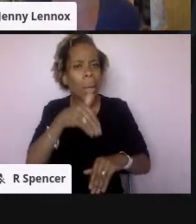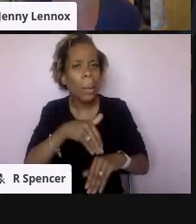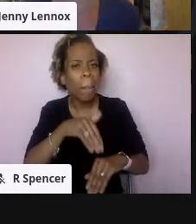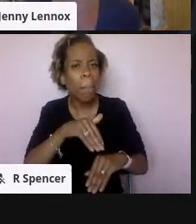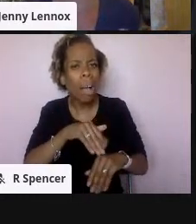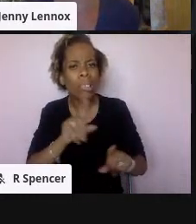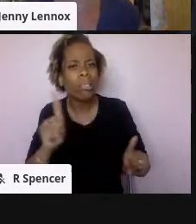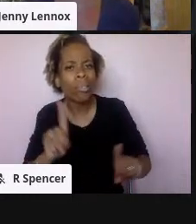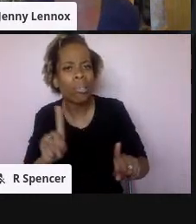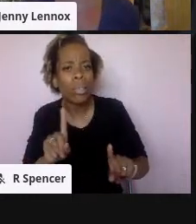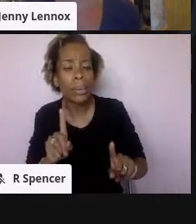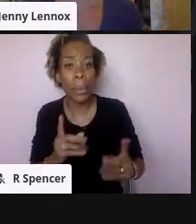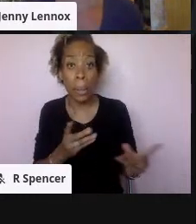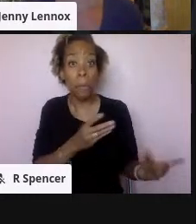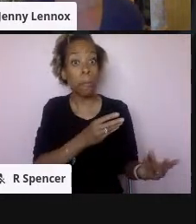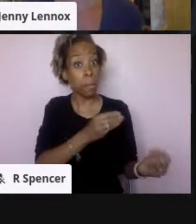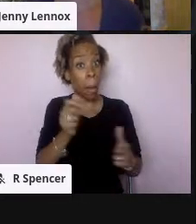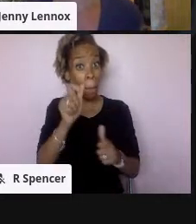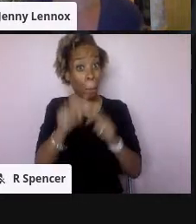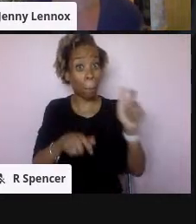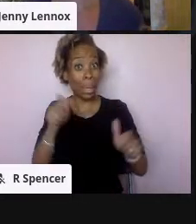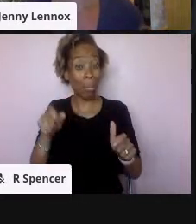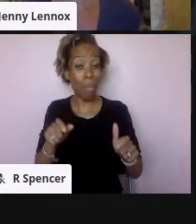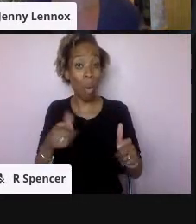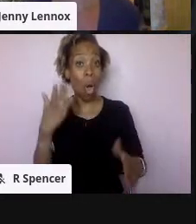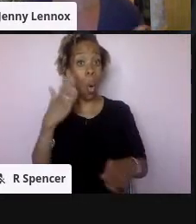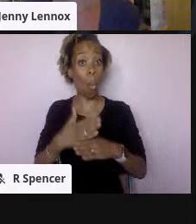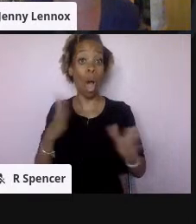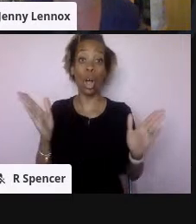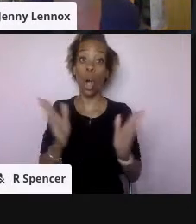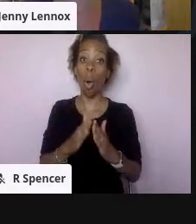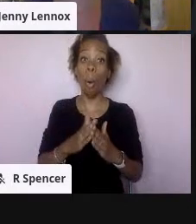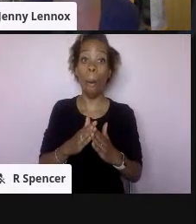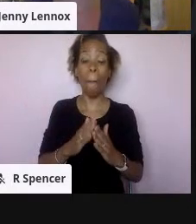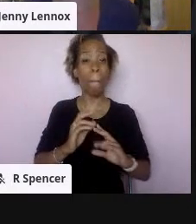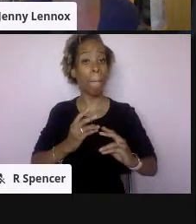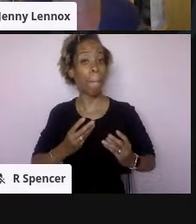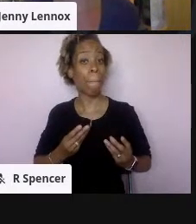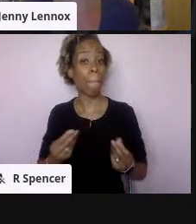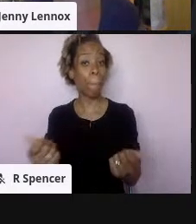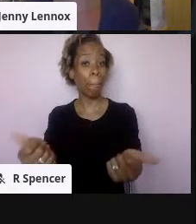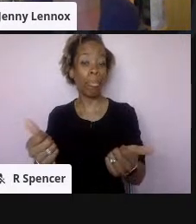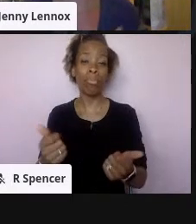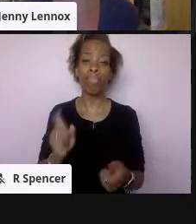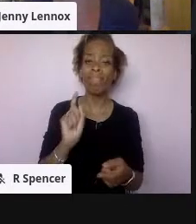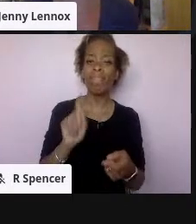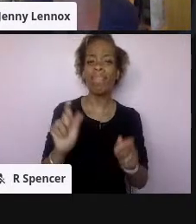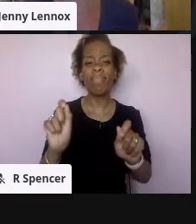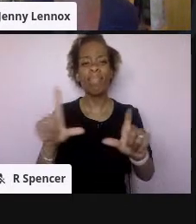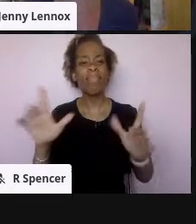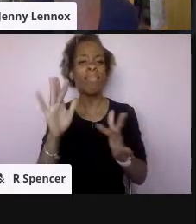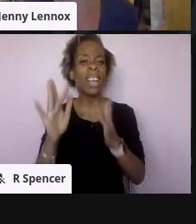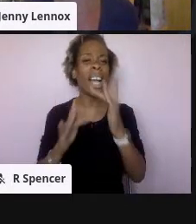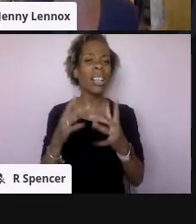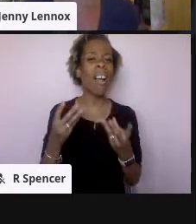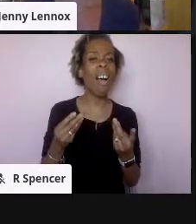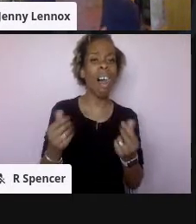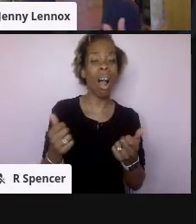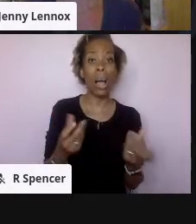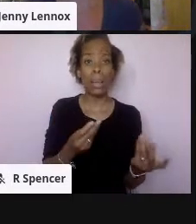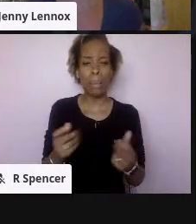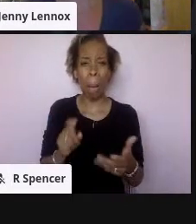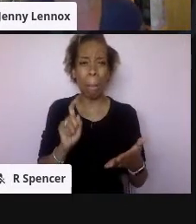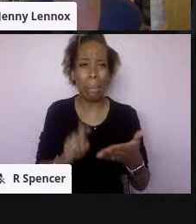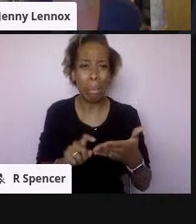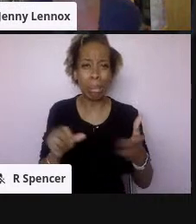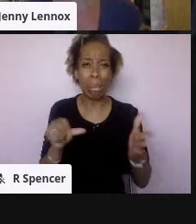who have find it easier to access, get onto the internet, all the rest. Some people who have specific problems,